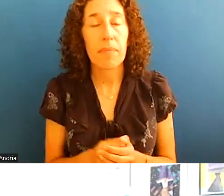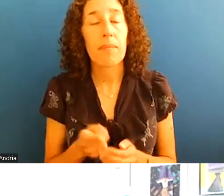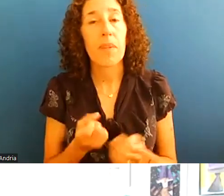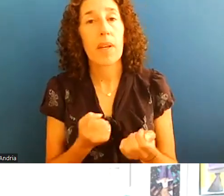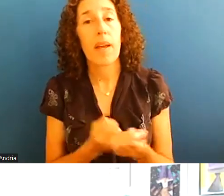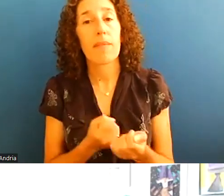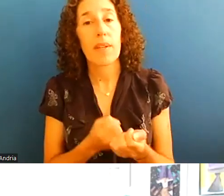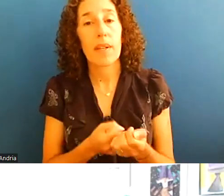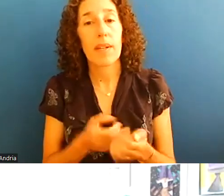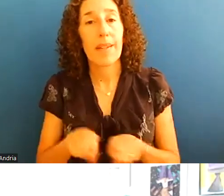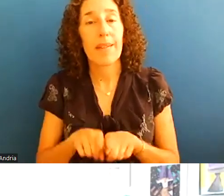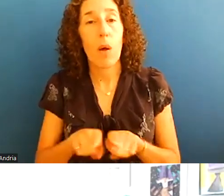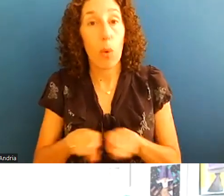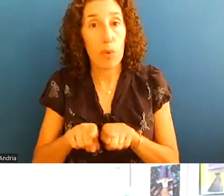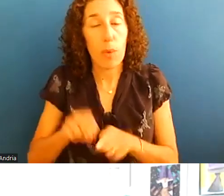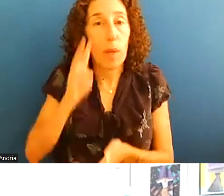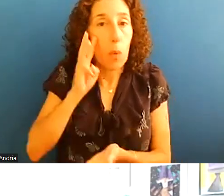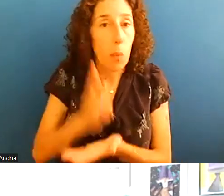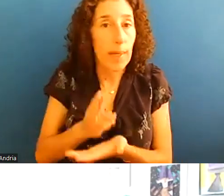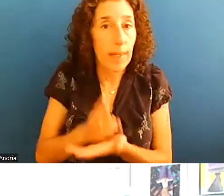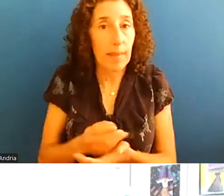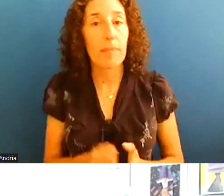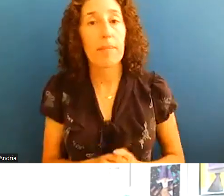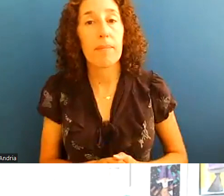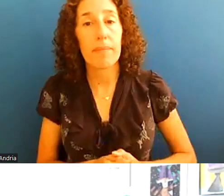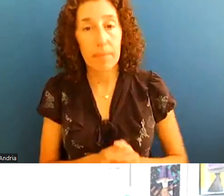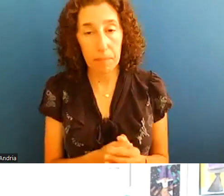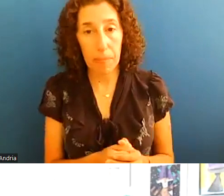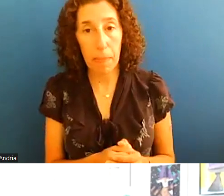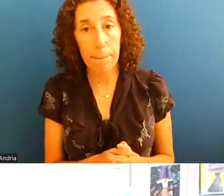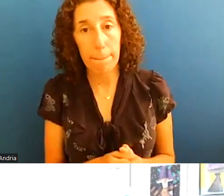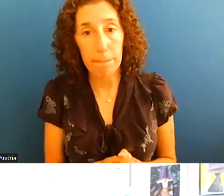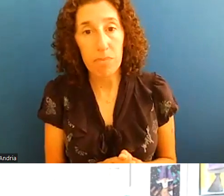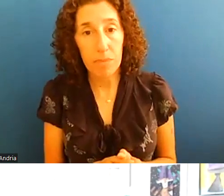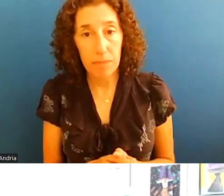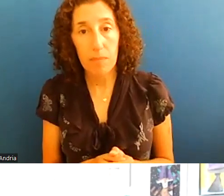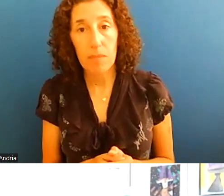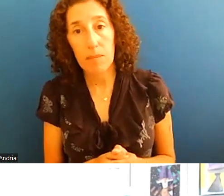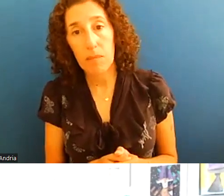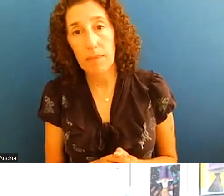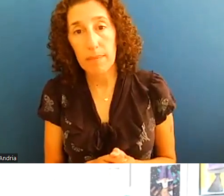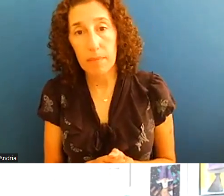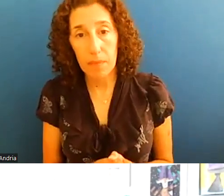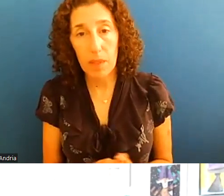patient. And also it limits the patient feeling uncomfortable about saying some really